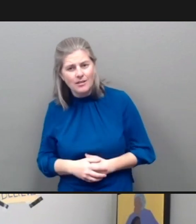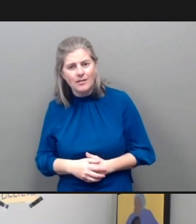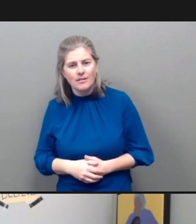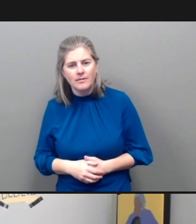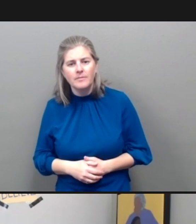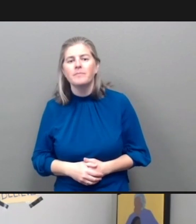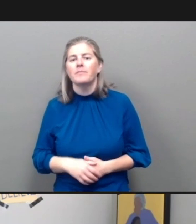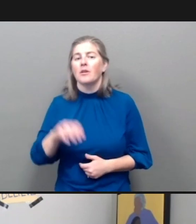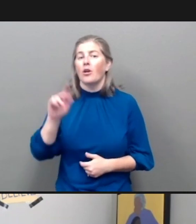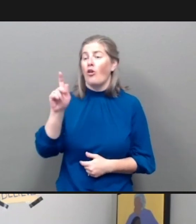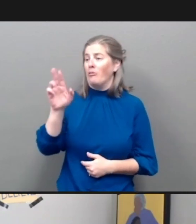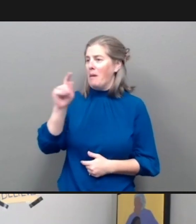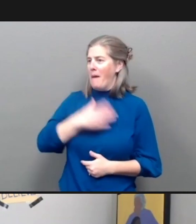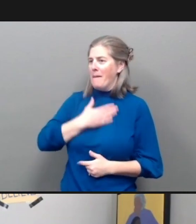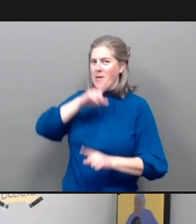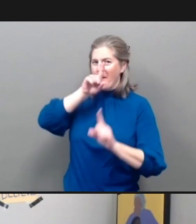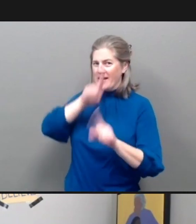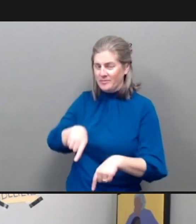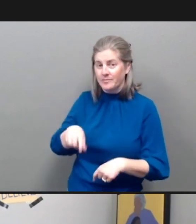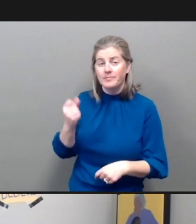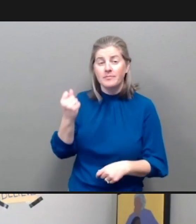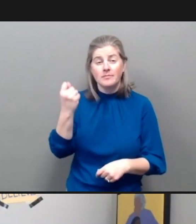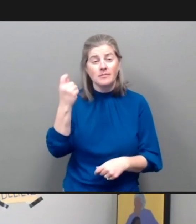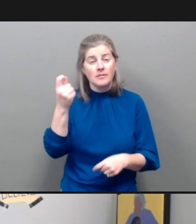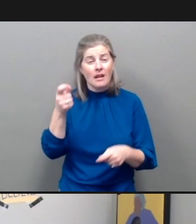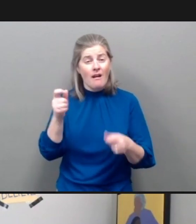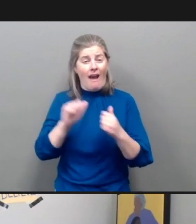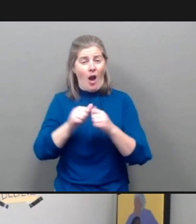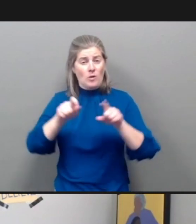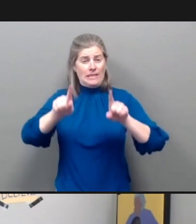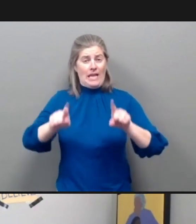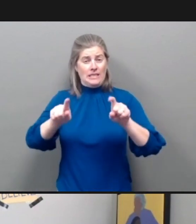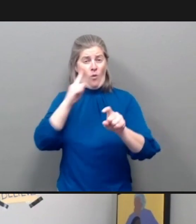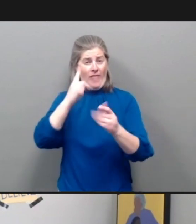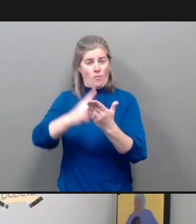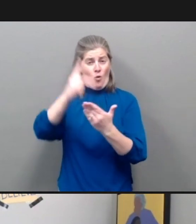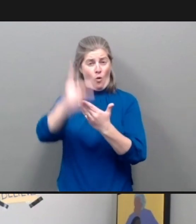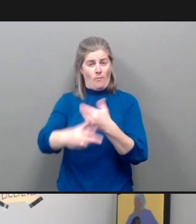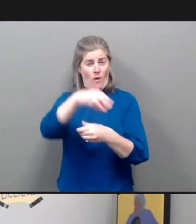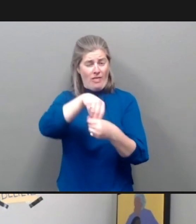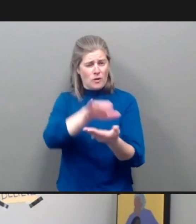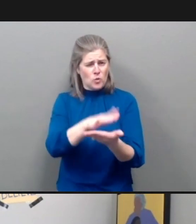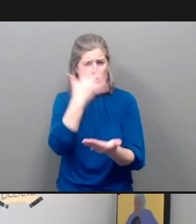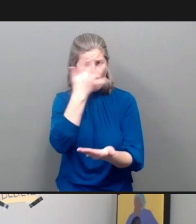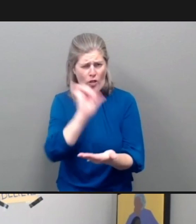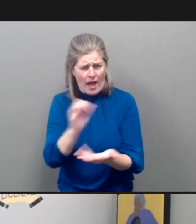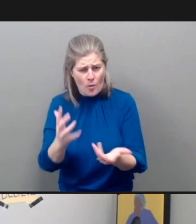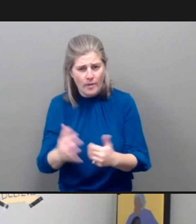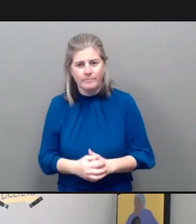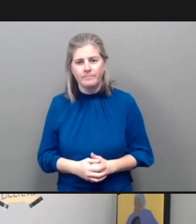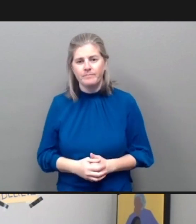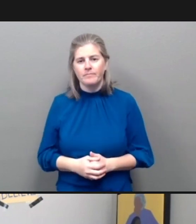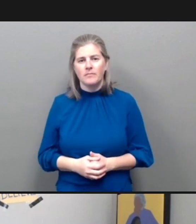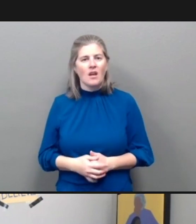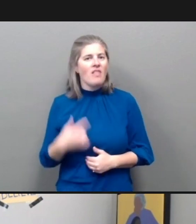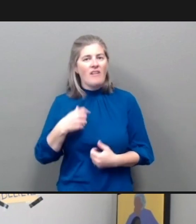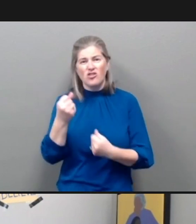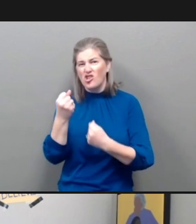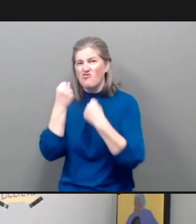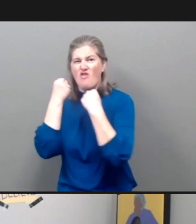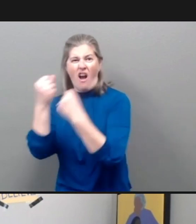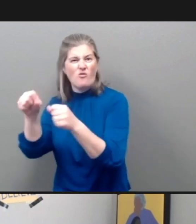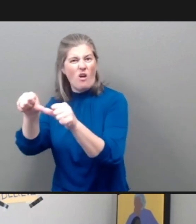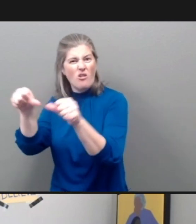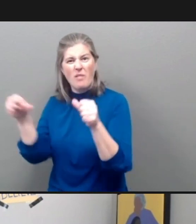I'm happy to answer that, Stella. The way that testing will work in our schools is that they don't have to go somewhere else. They don't have to make